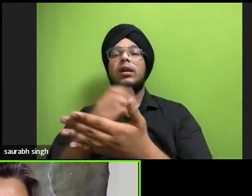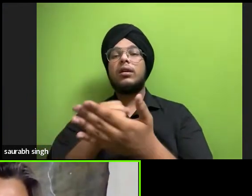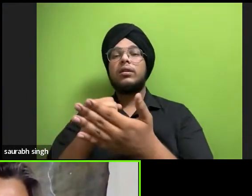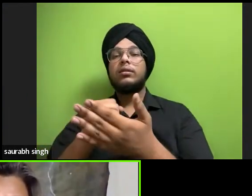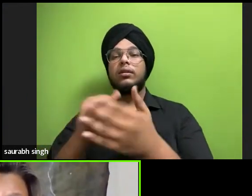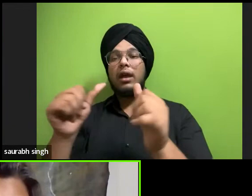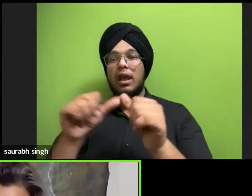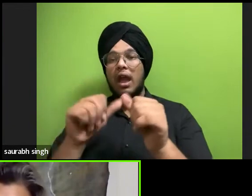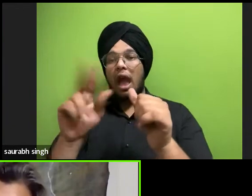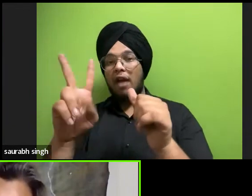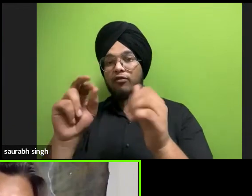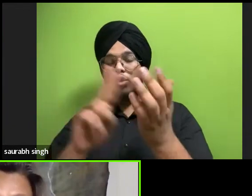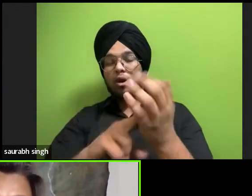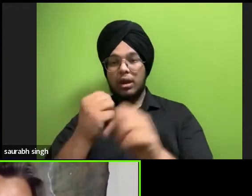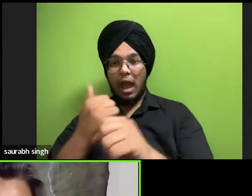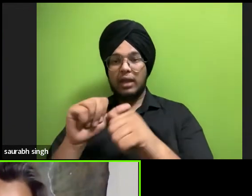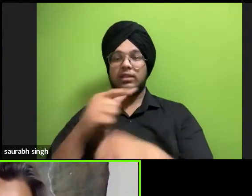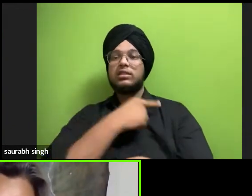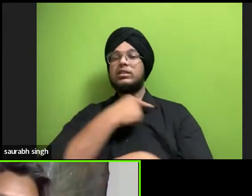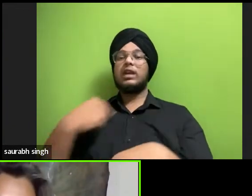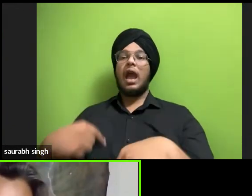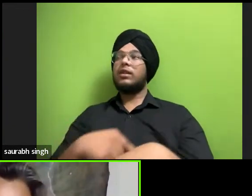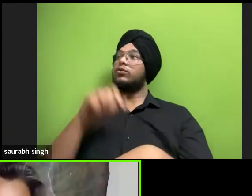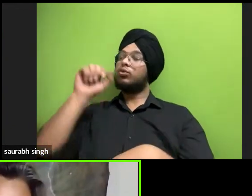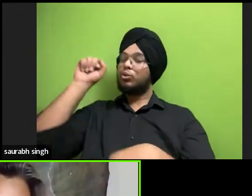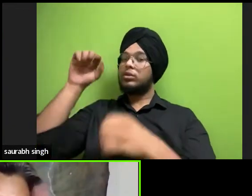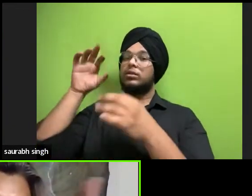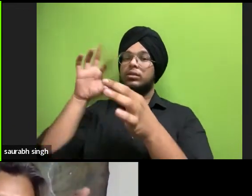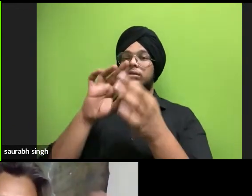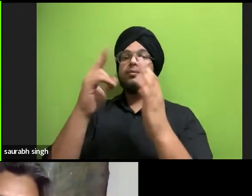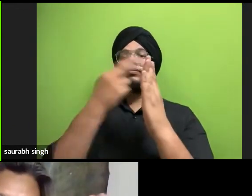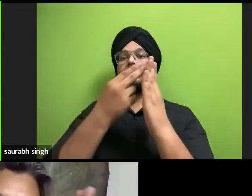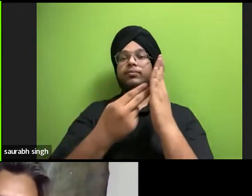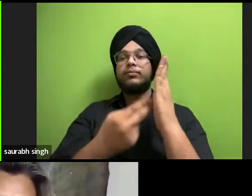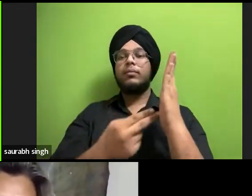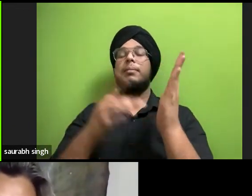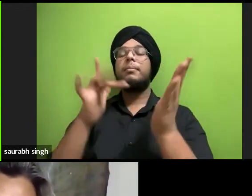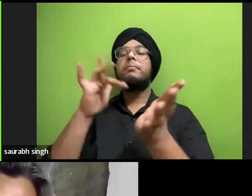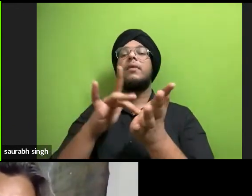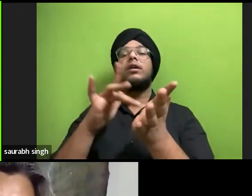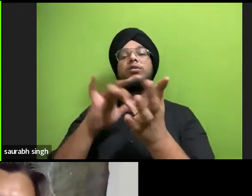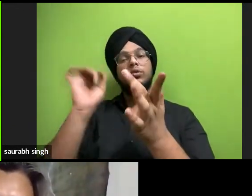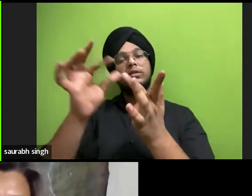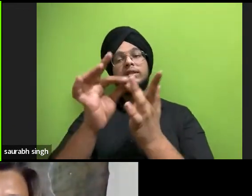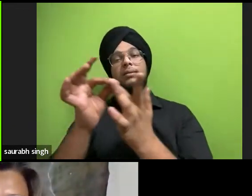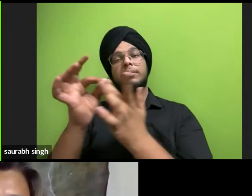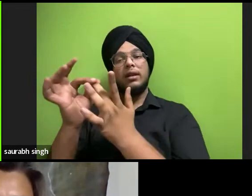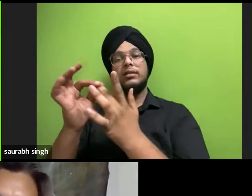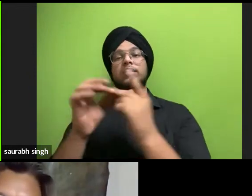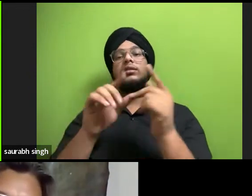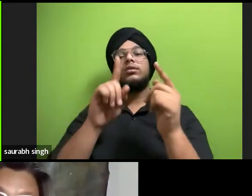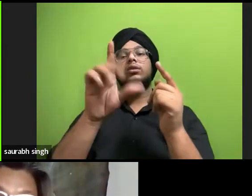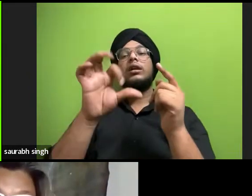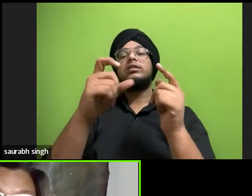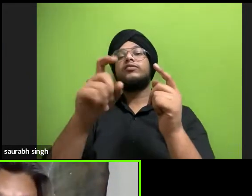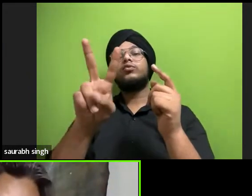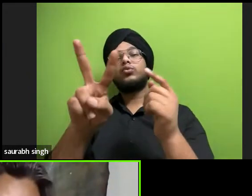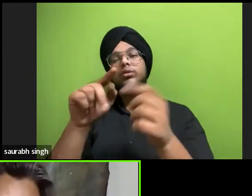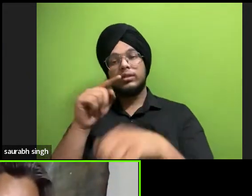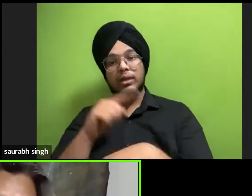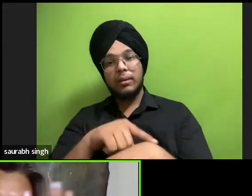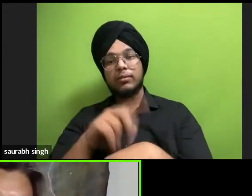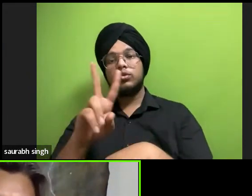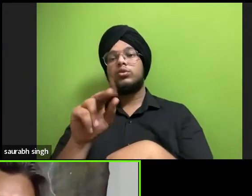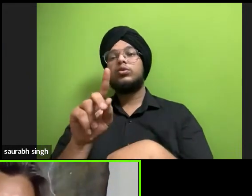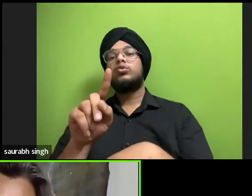avant-garde Chinese art coming out of the mainland from the early 70s, 1972 to